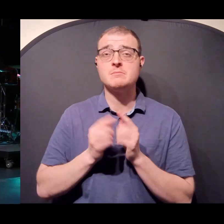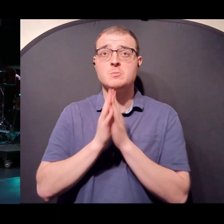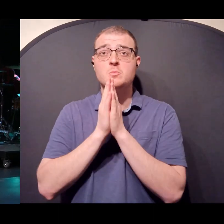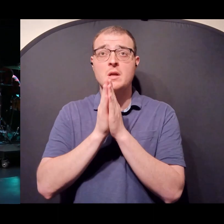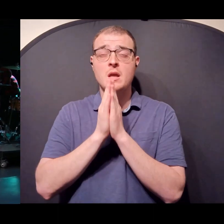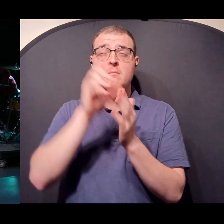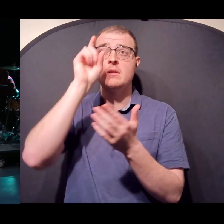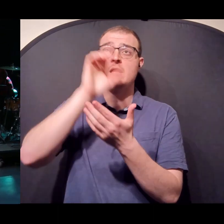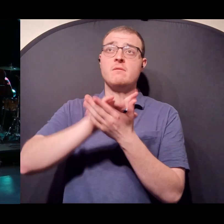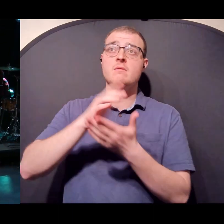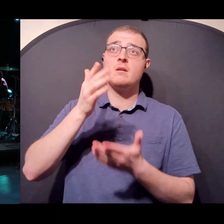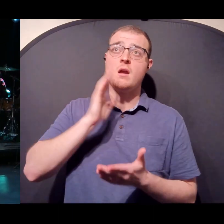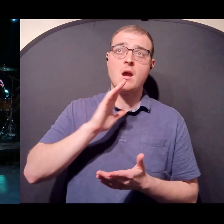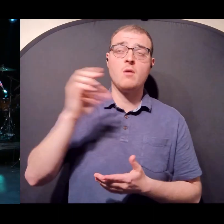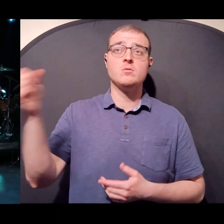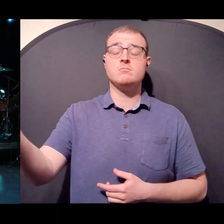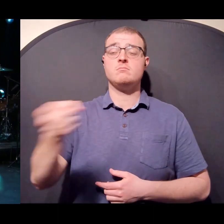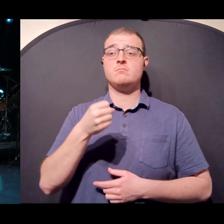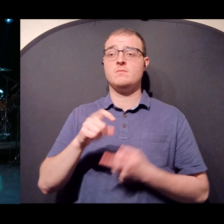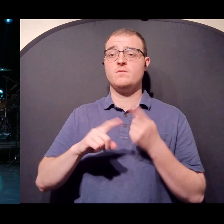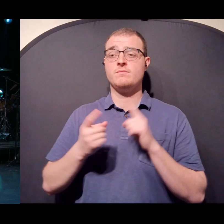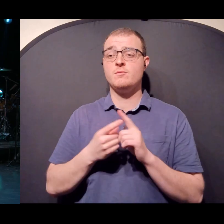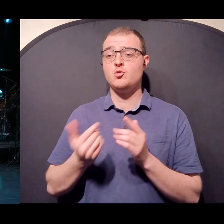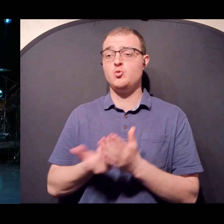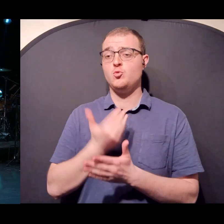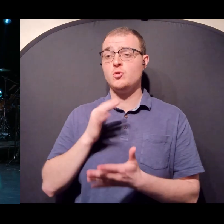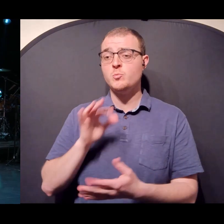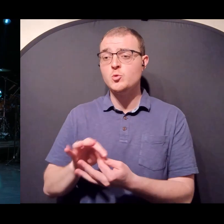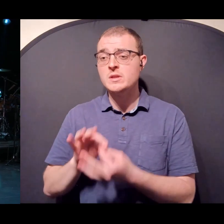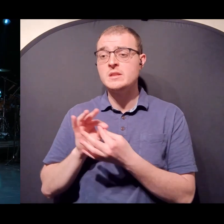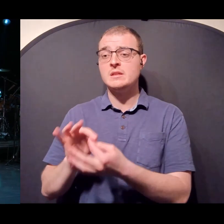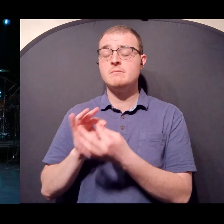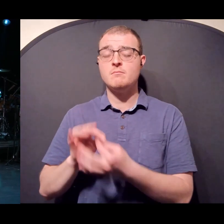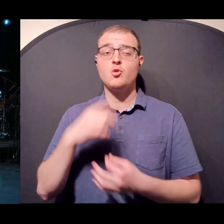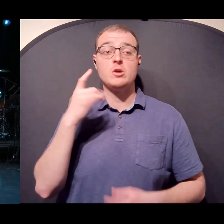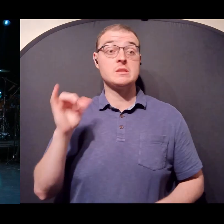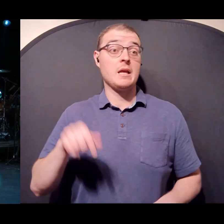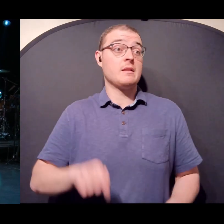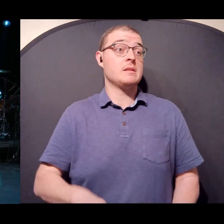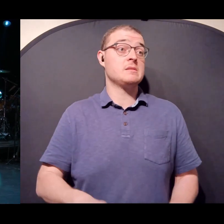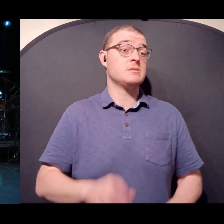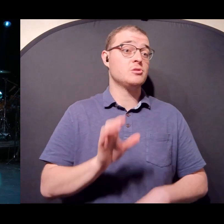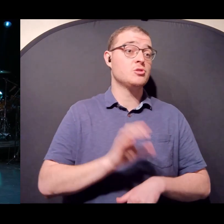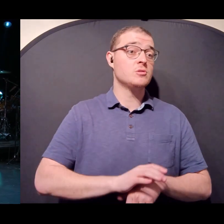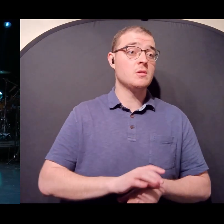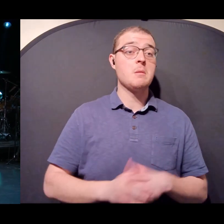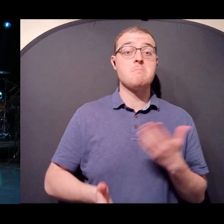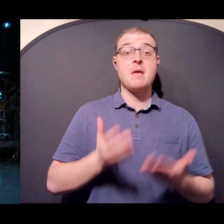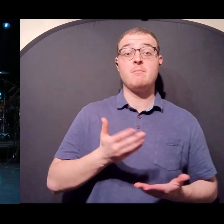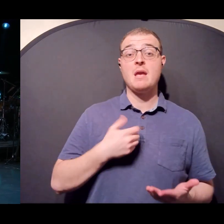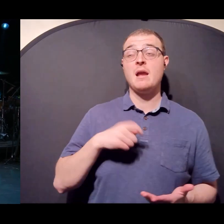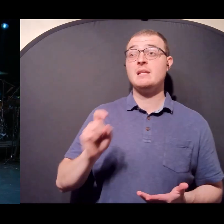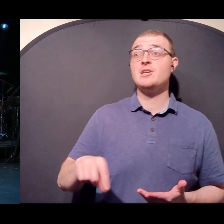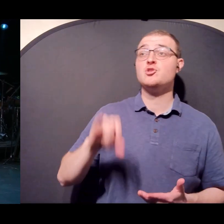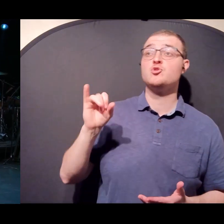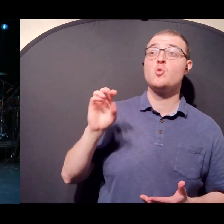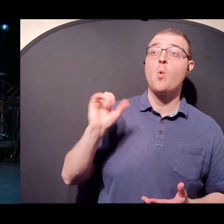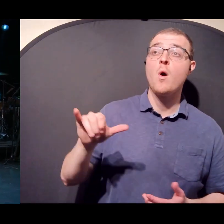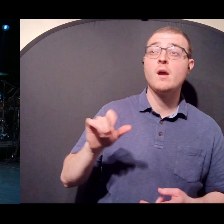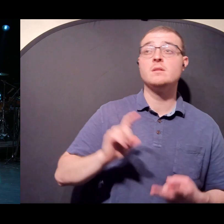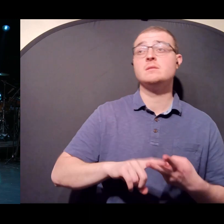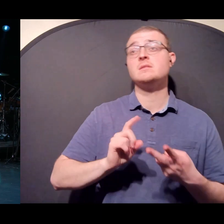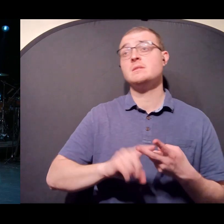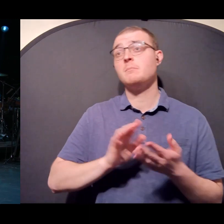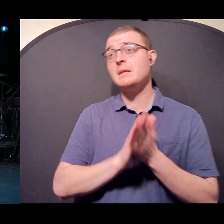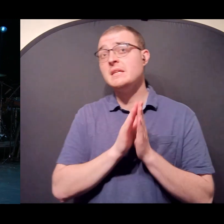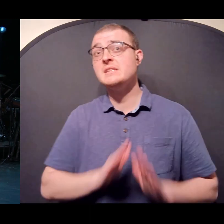to your area, and you've just been praying and believing God for a new community, one that looks like this. Just need